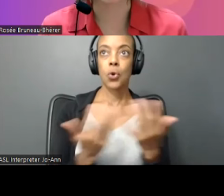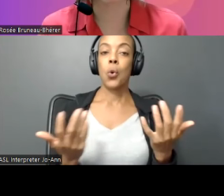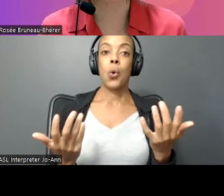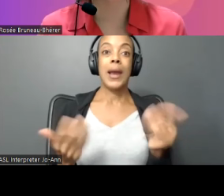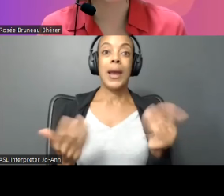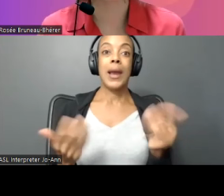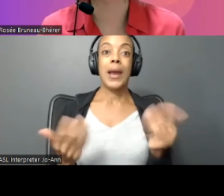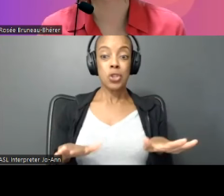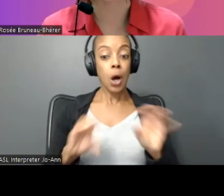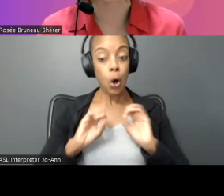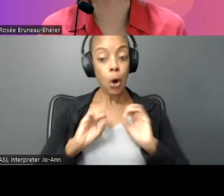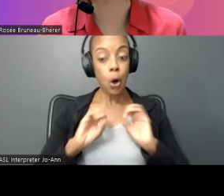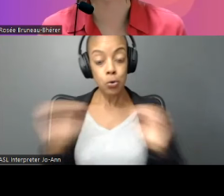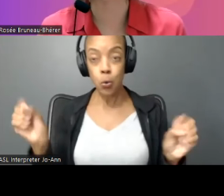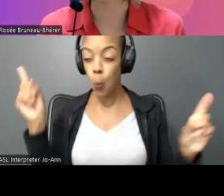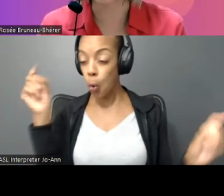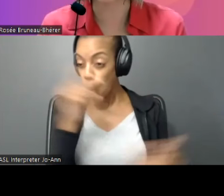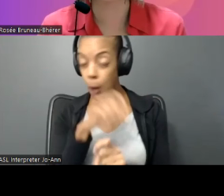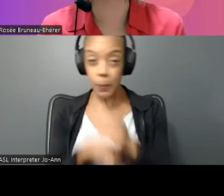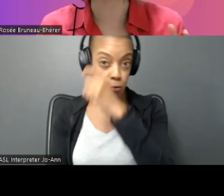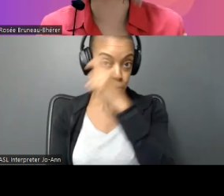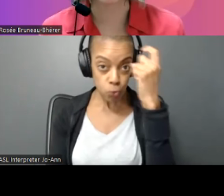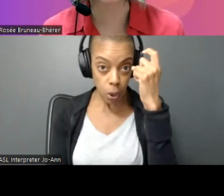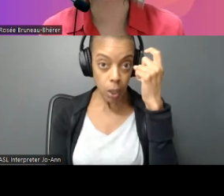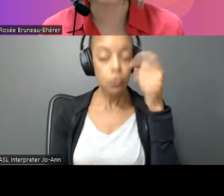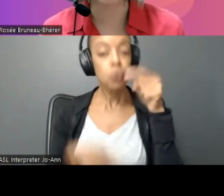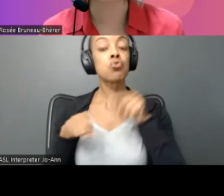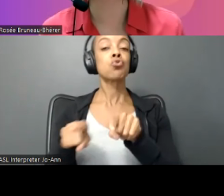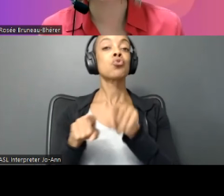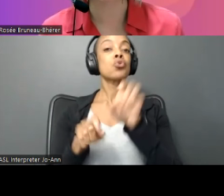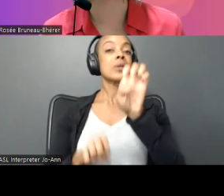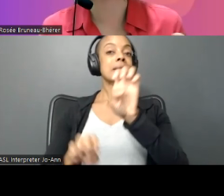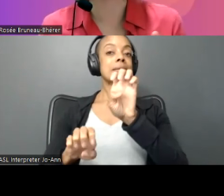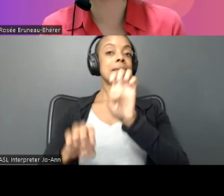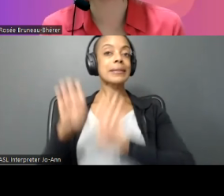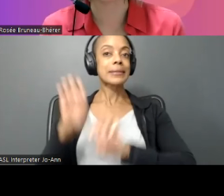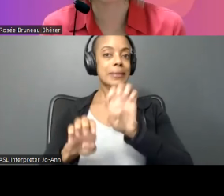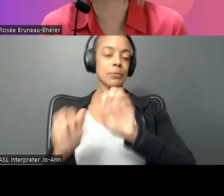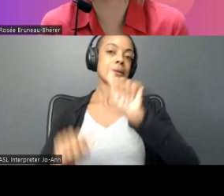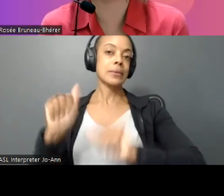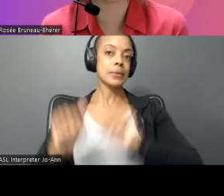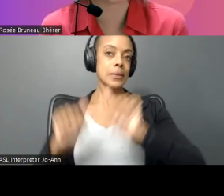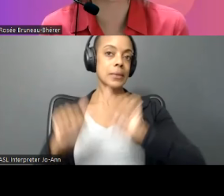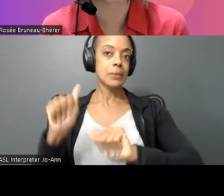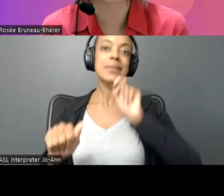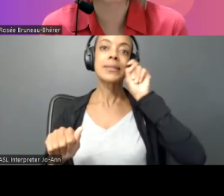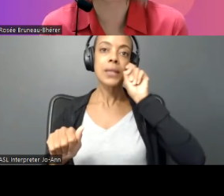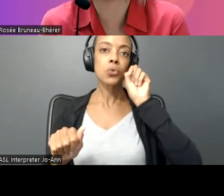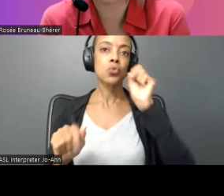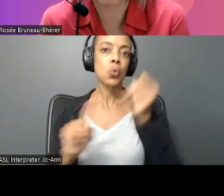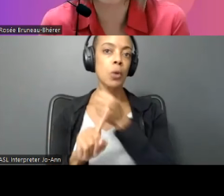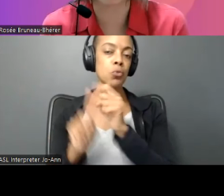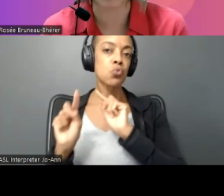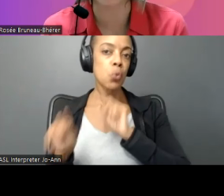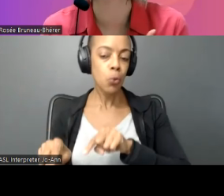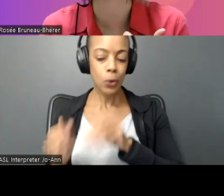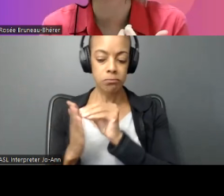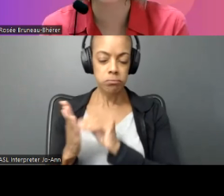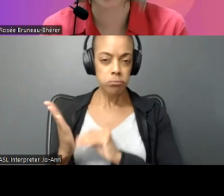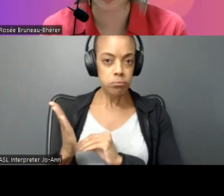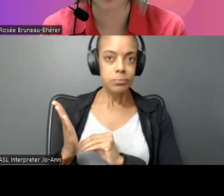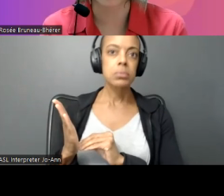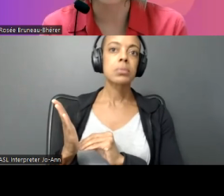trauma. And during the assessment of a sexual abuse report, and I don't want to minimize the